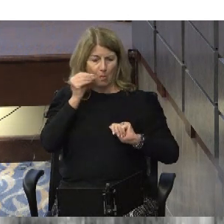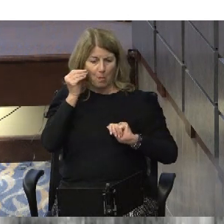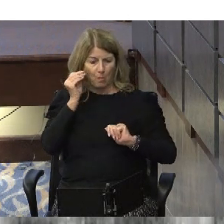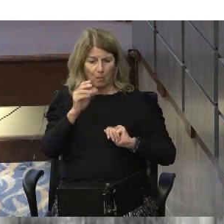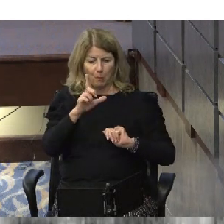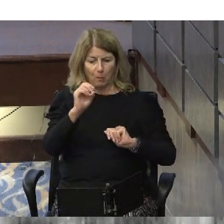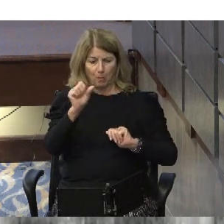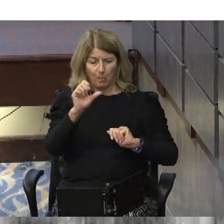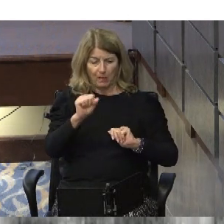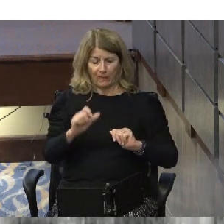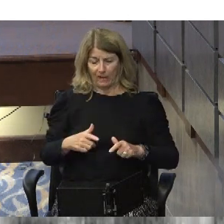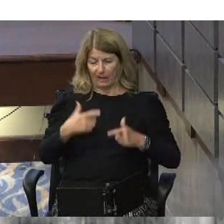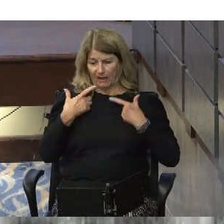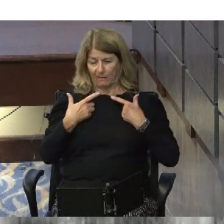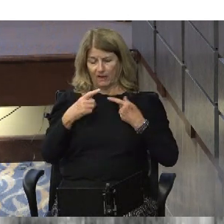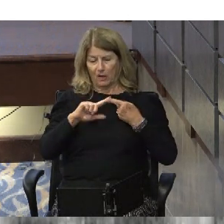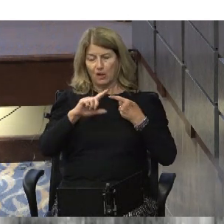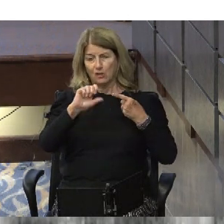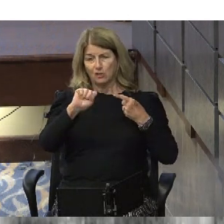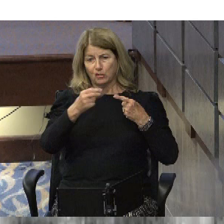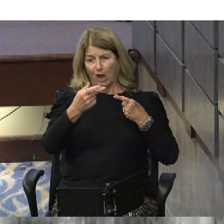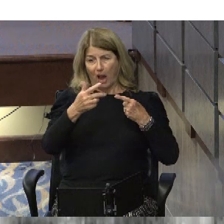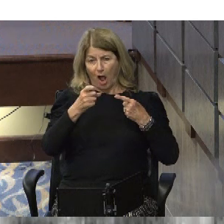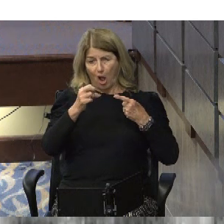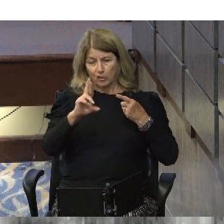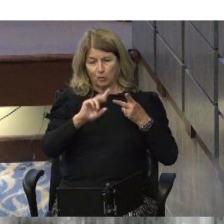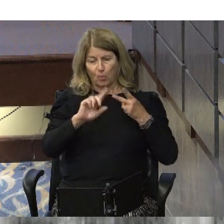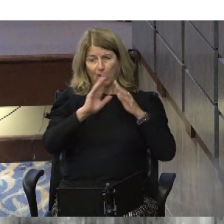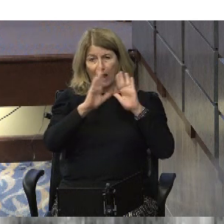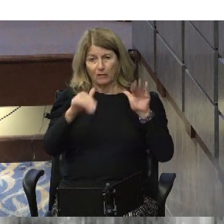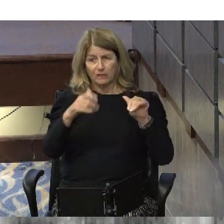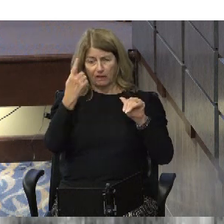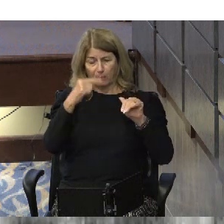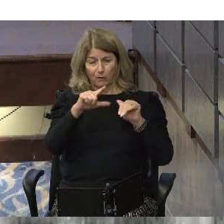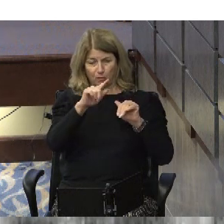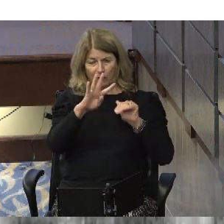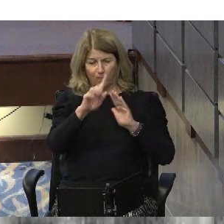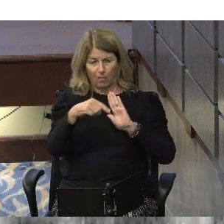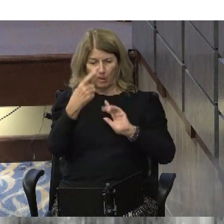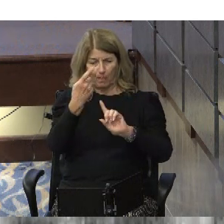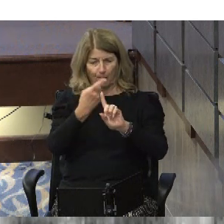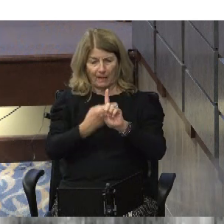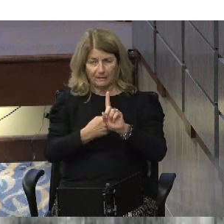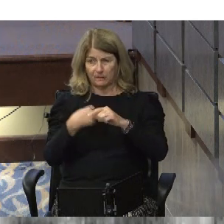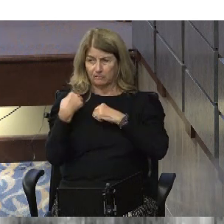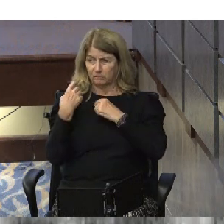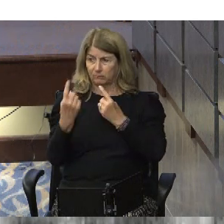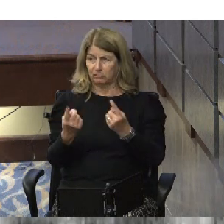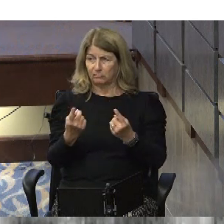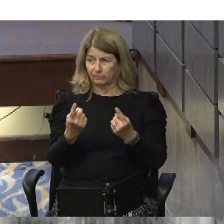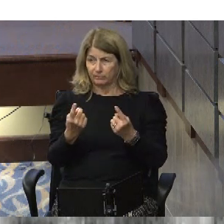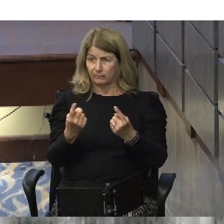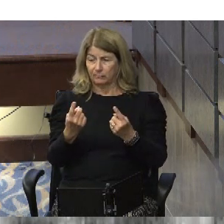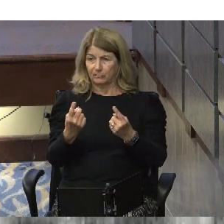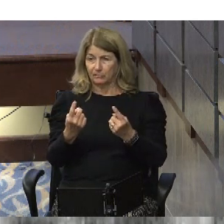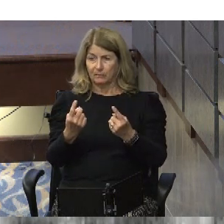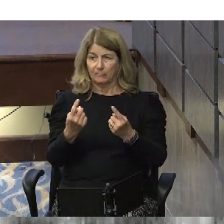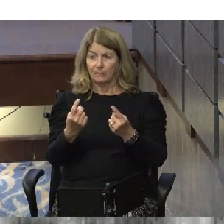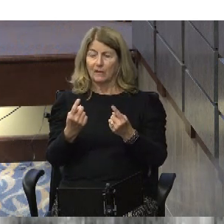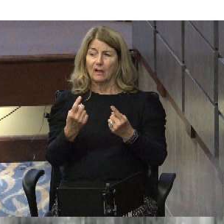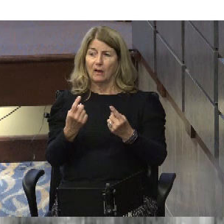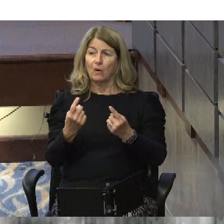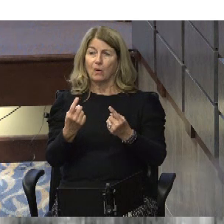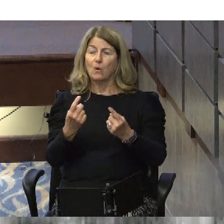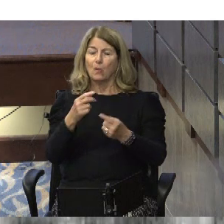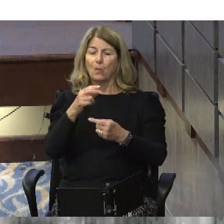live in a shelter or transitional housing, which is only for a 24-month period, where they're living in a place not fit for a human habitation. And then we have